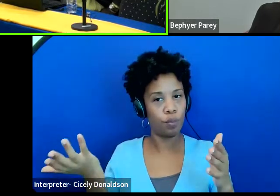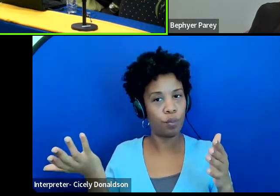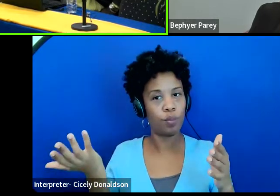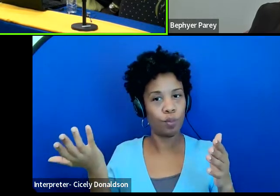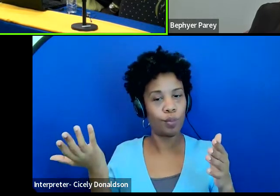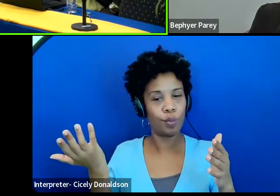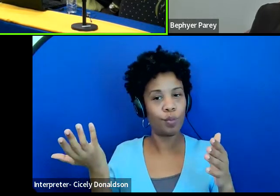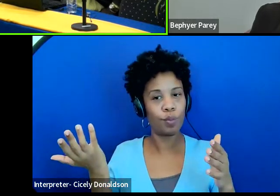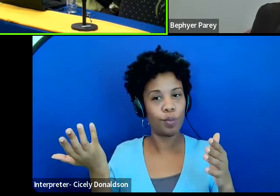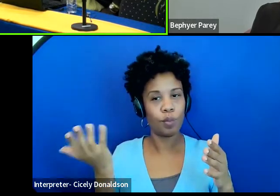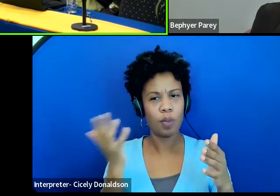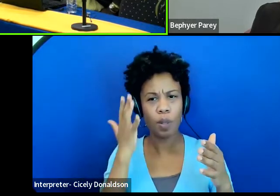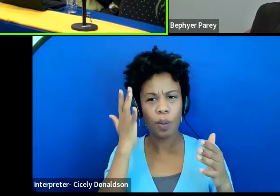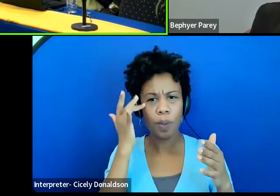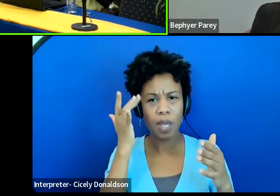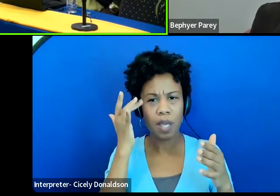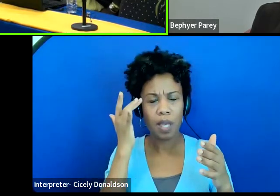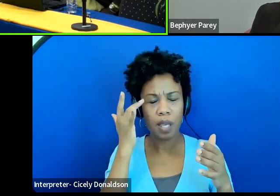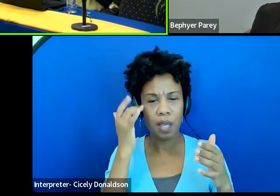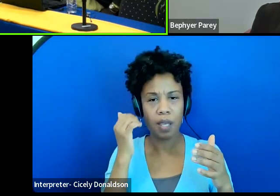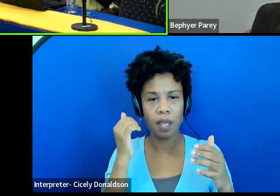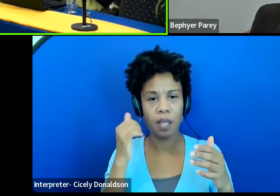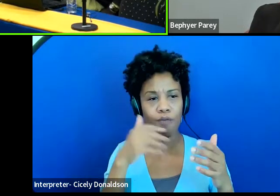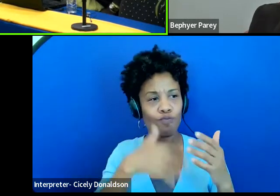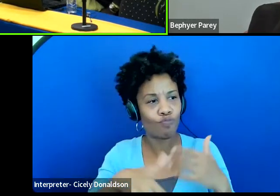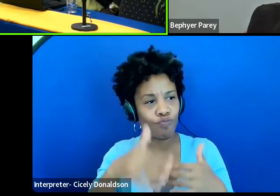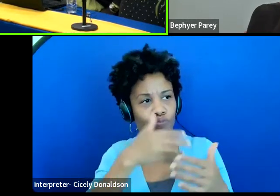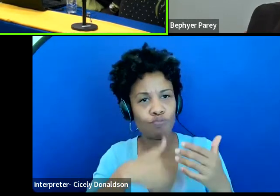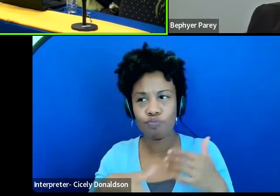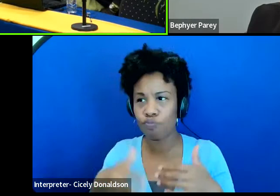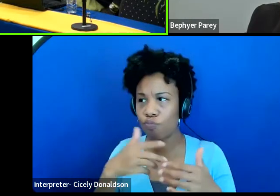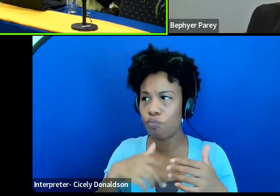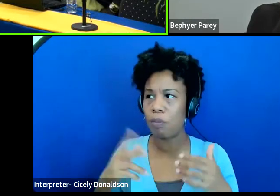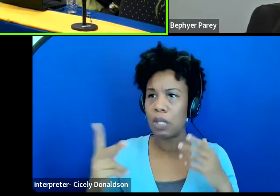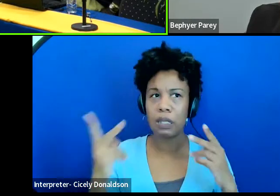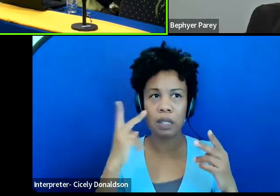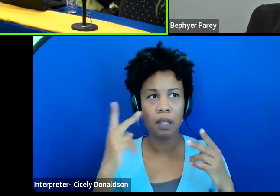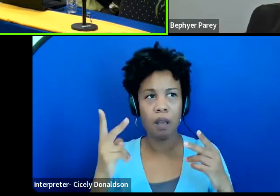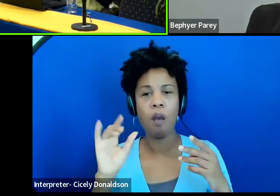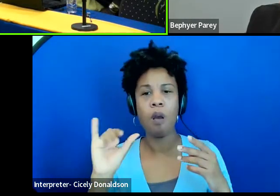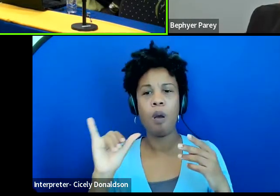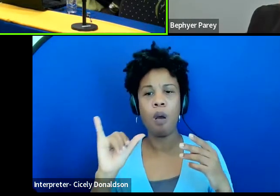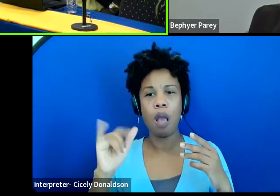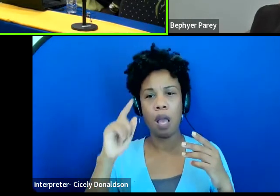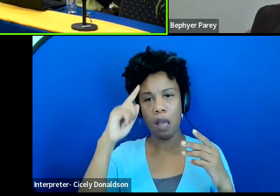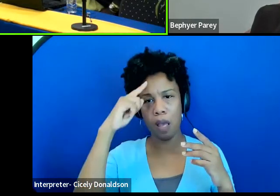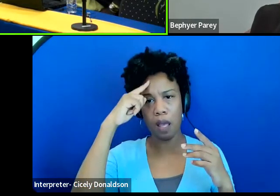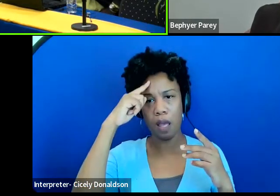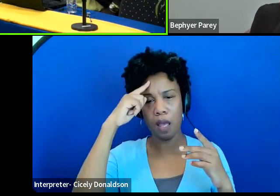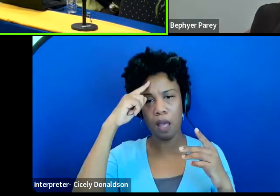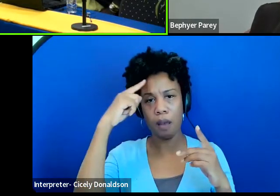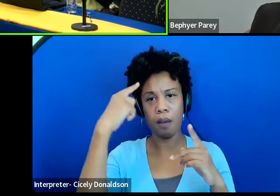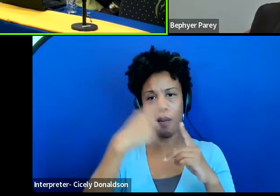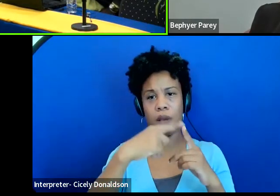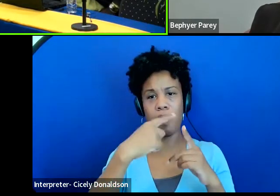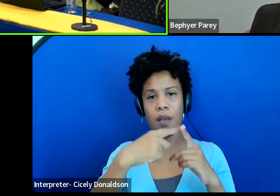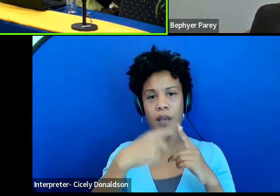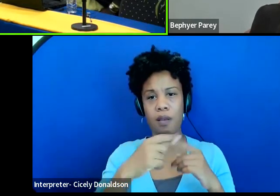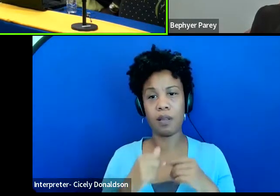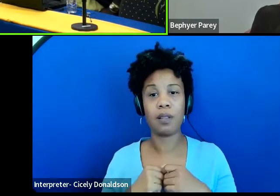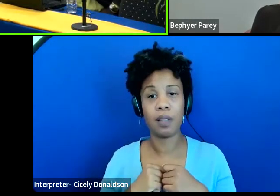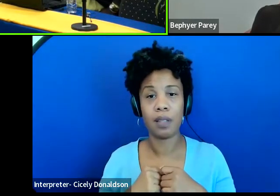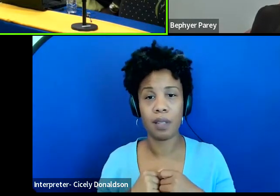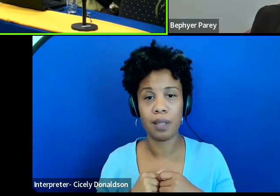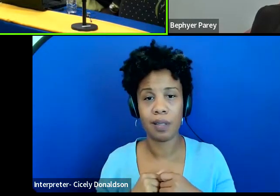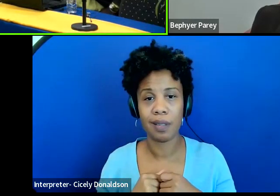negative attitude towards persons with disabilities. I hear people tell me about Gloria Goff